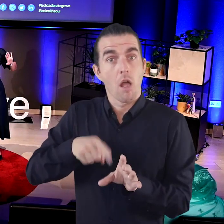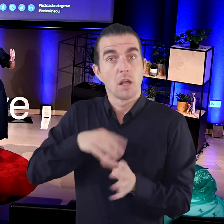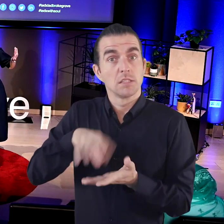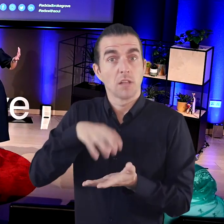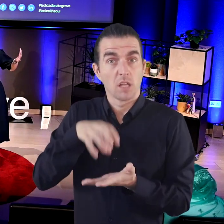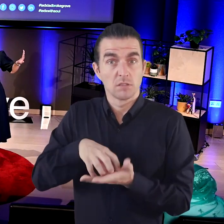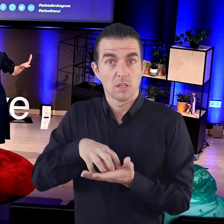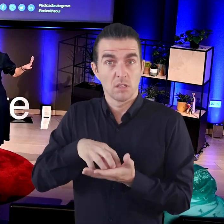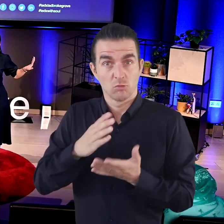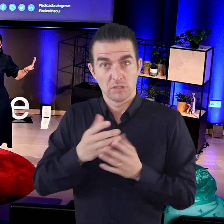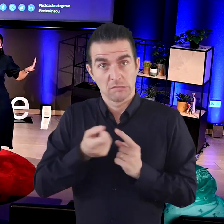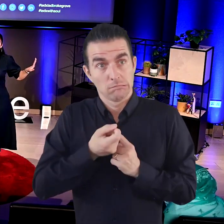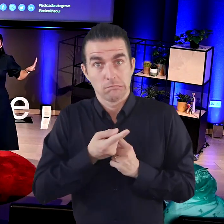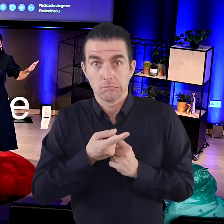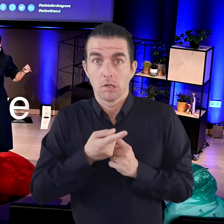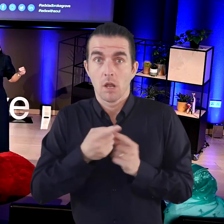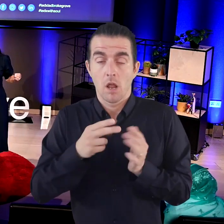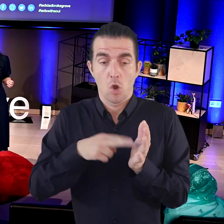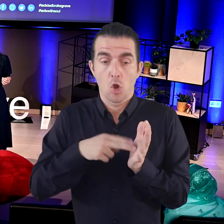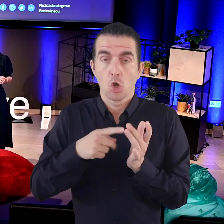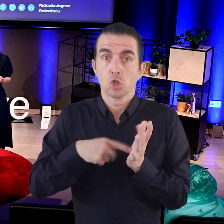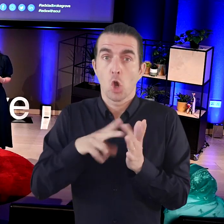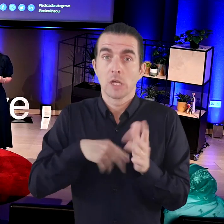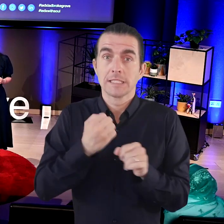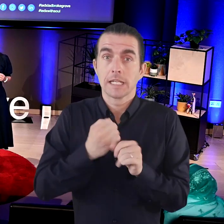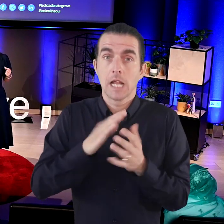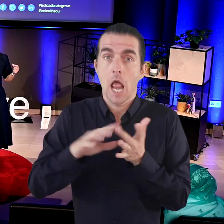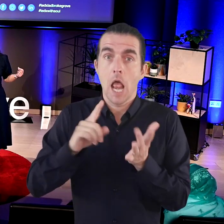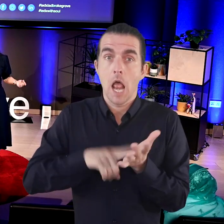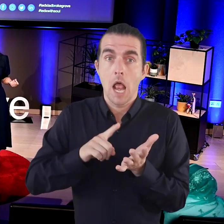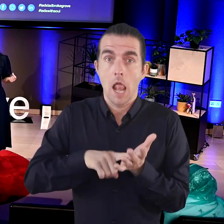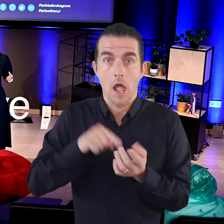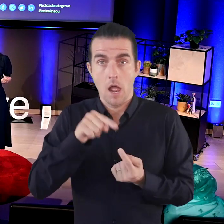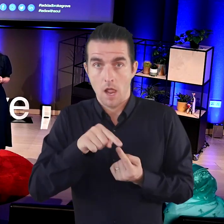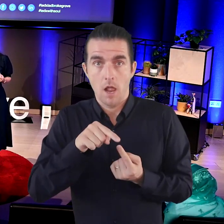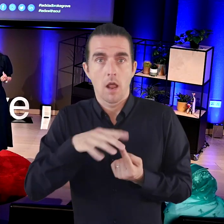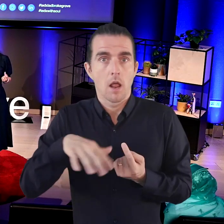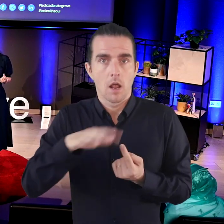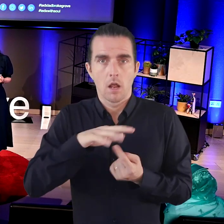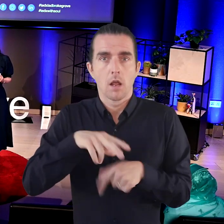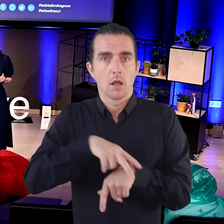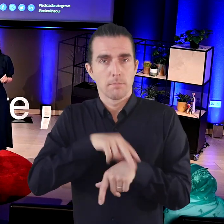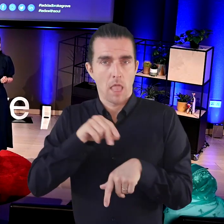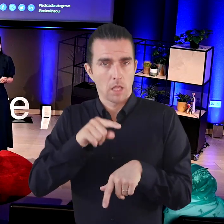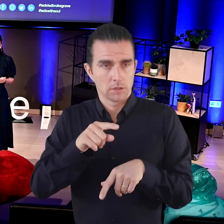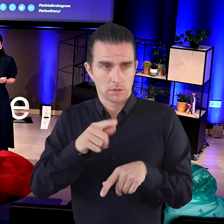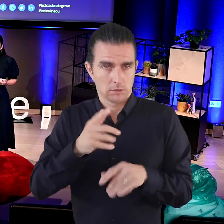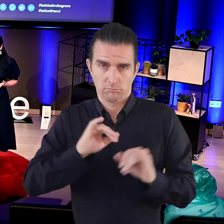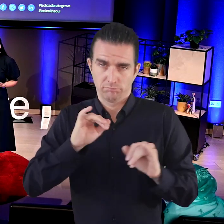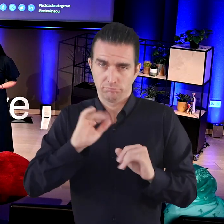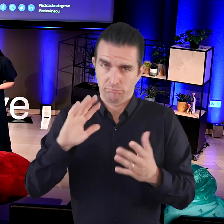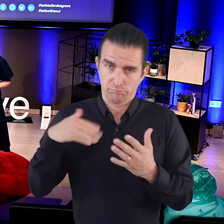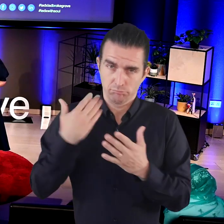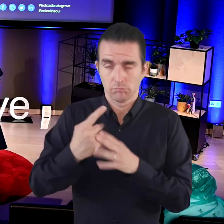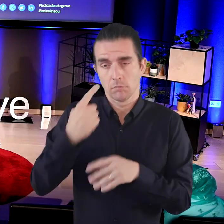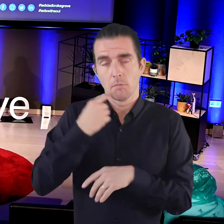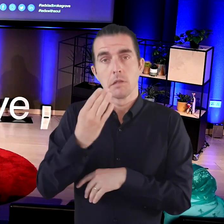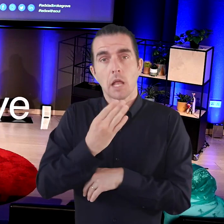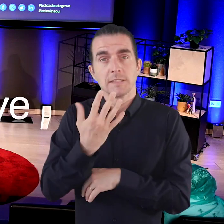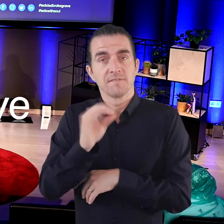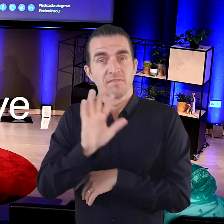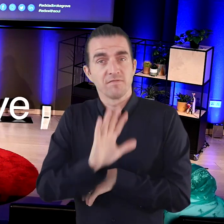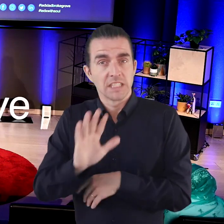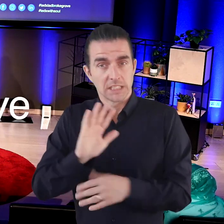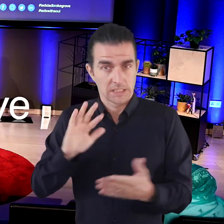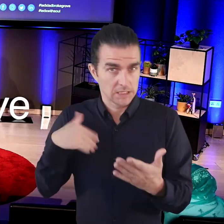been historic mistreatment of young people by the police that goes back to the 1950s. And at first